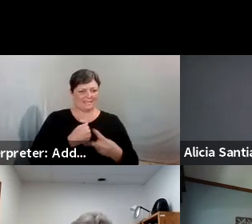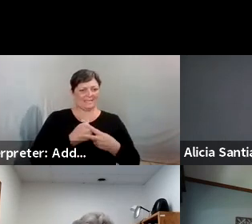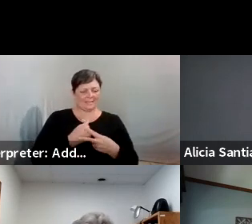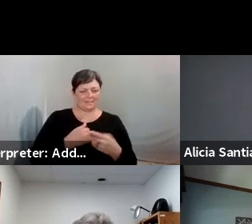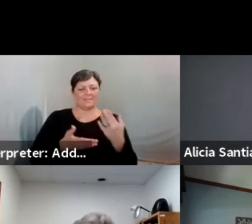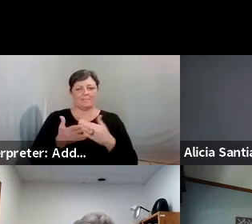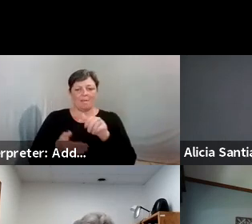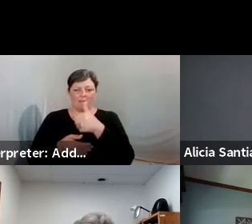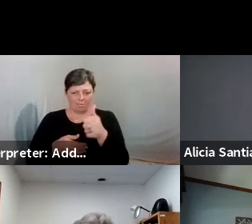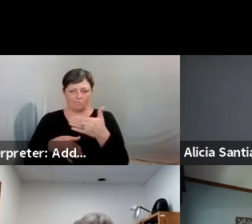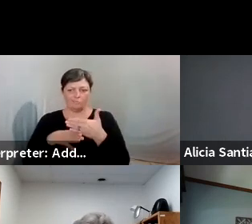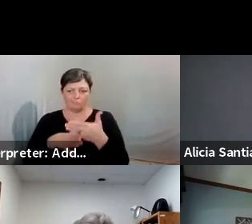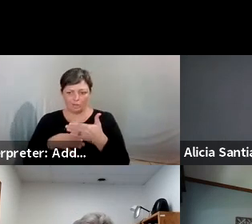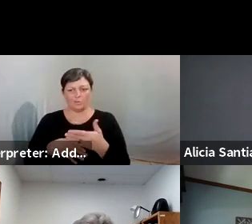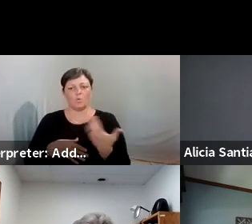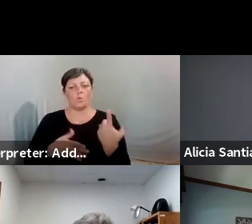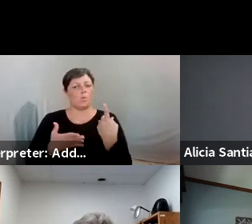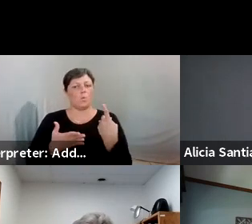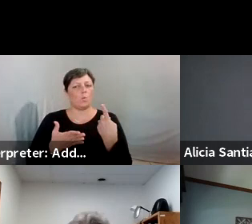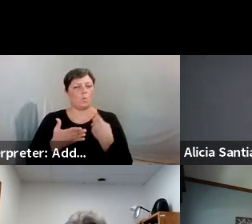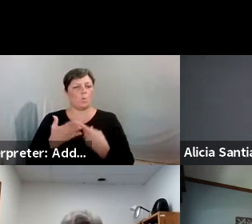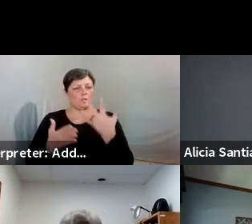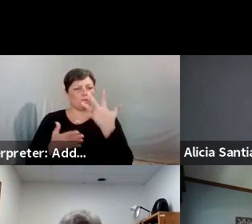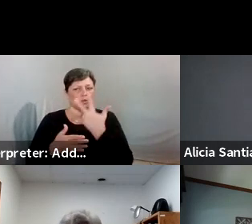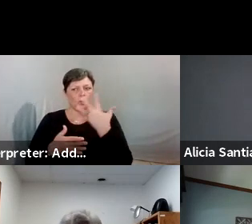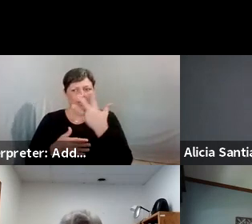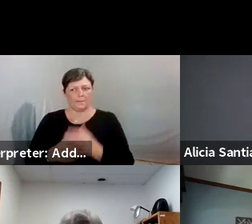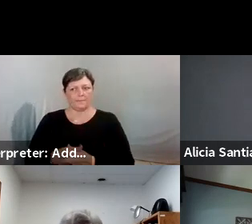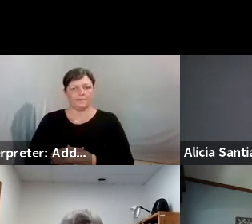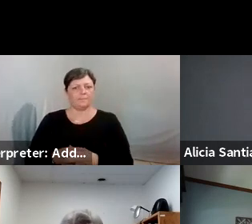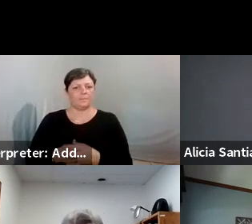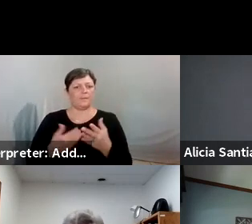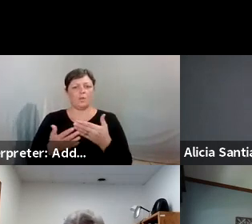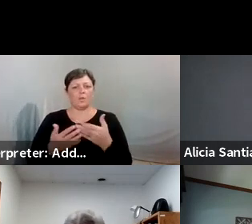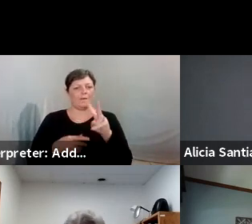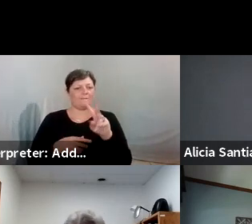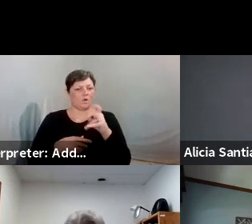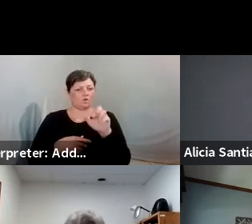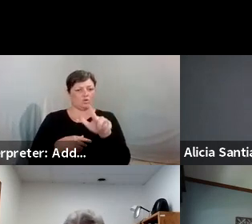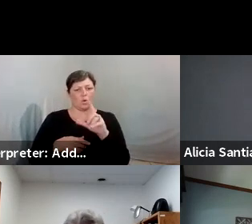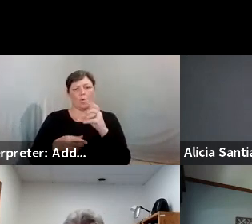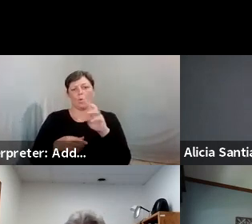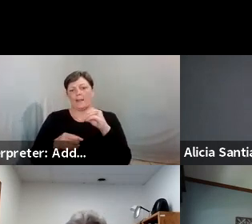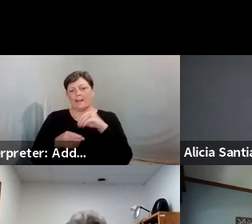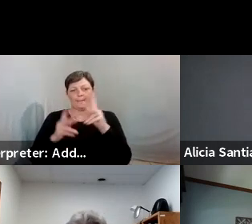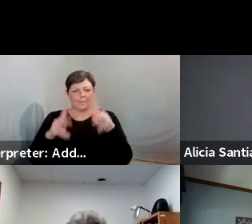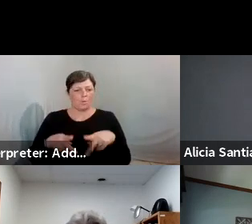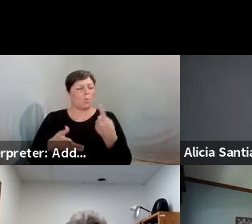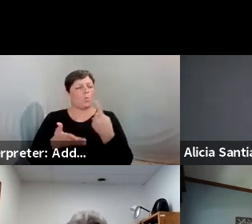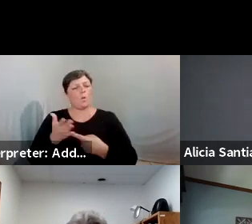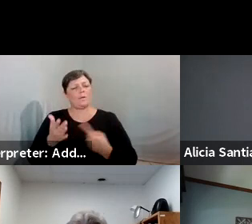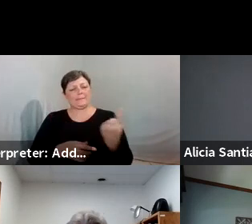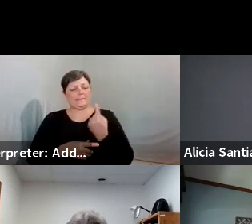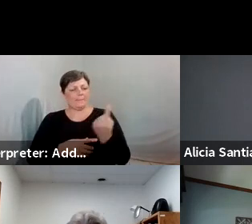others have shared. What does that look like? Whether you're virtual or in person or any of that, what's something that